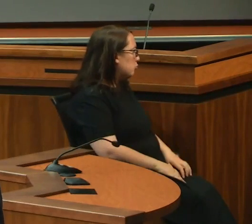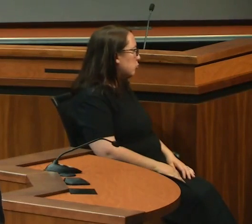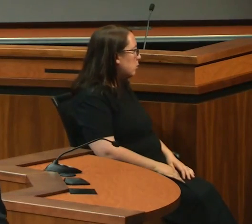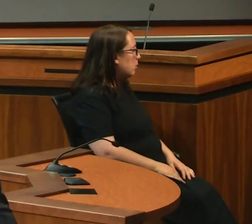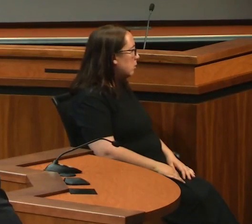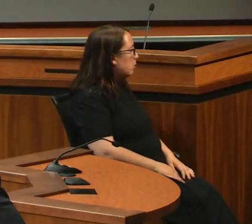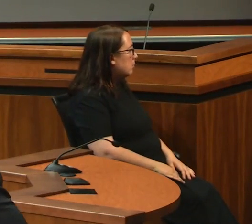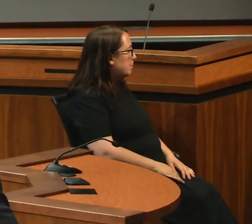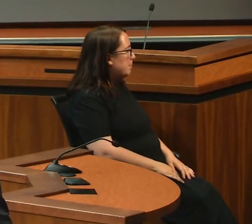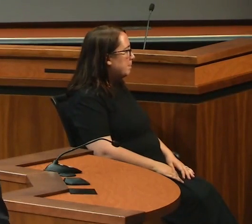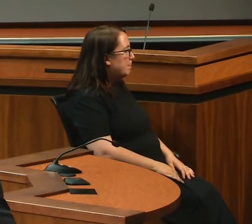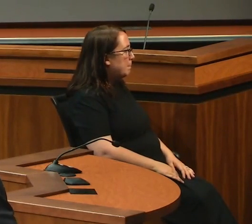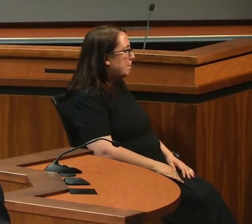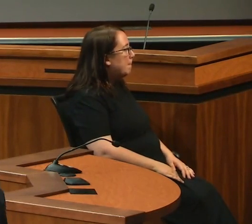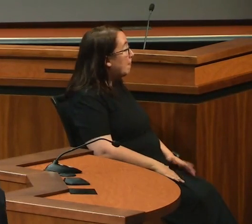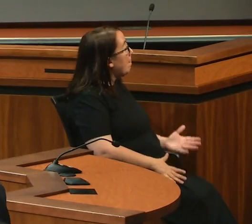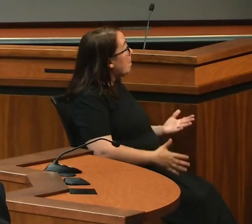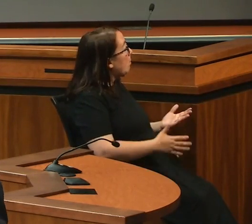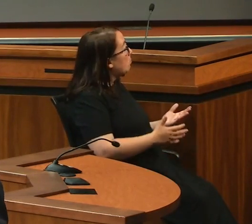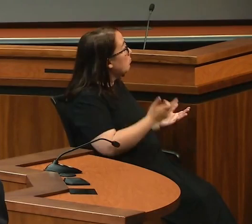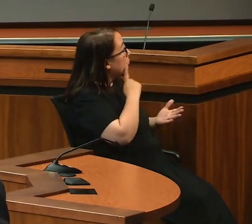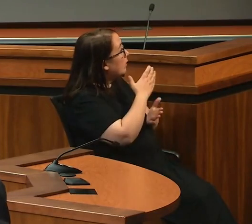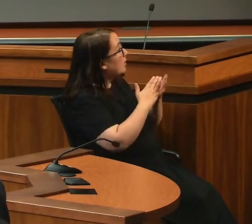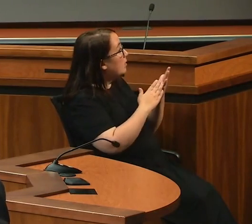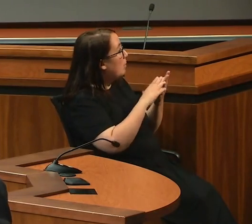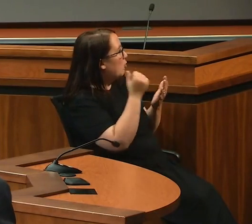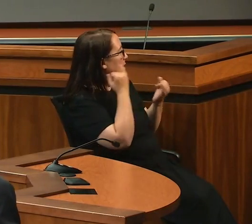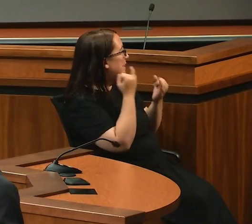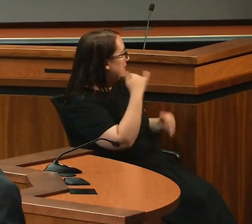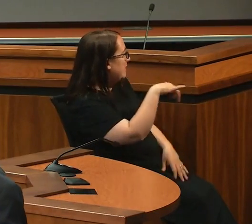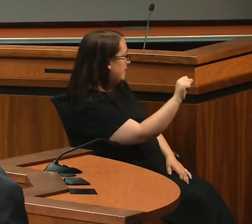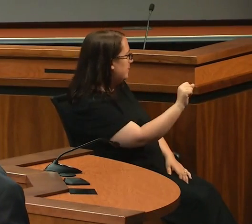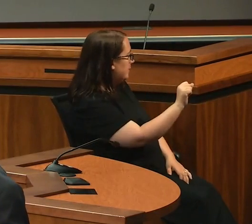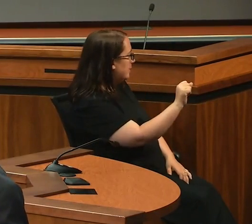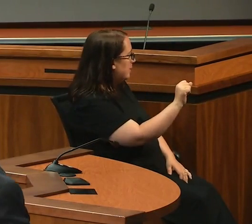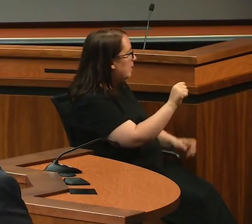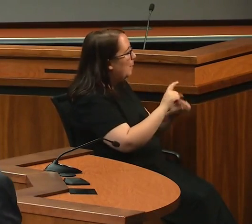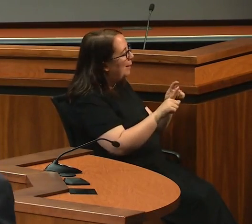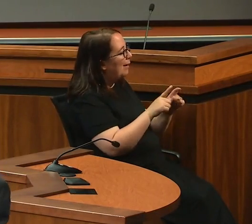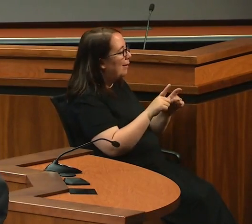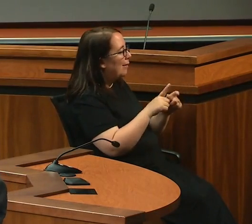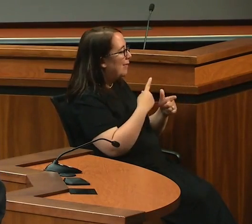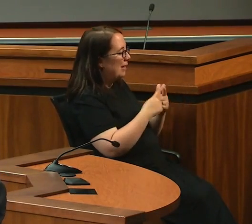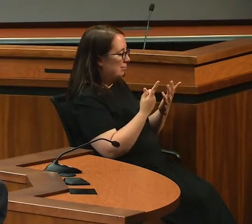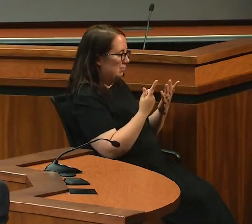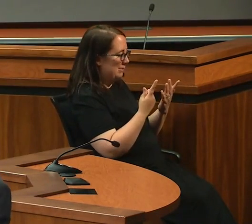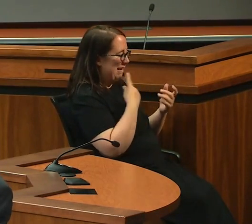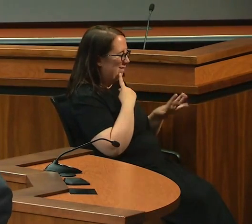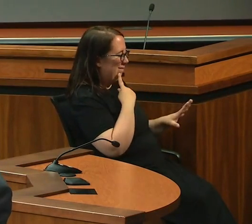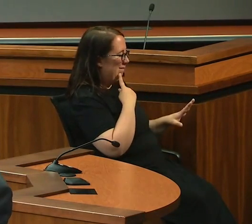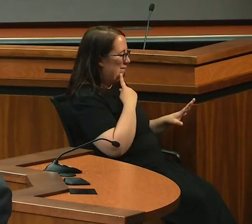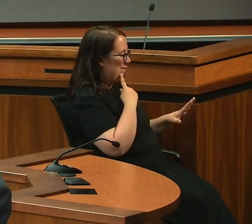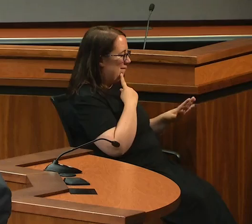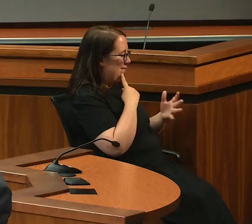based on that. So there was more than what you saw tonight that was looked at initially, but there's sort of a line and you got to say, all right, we're going to